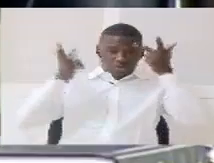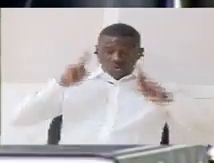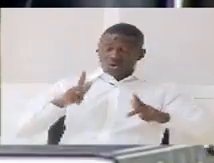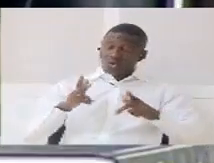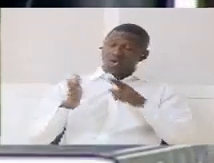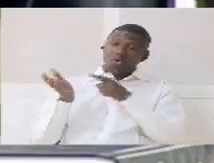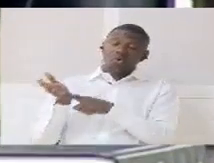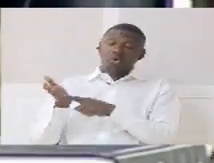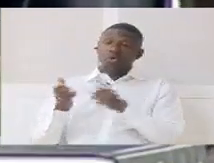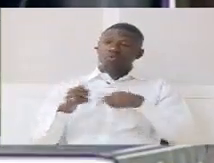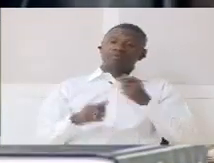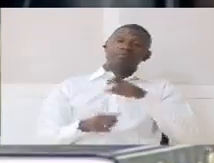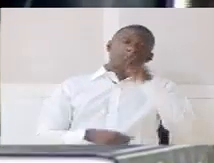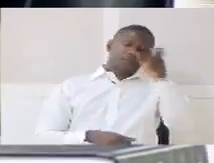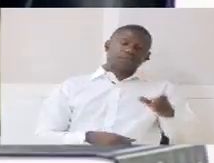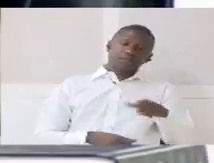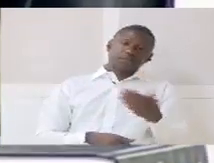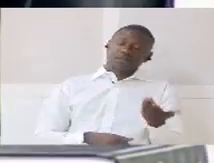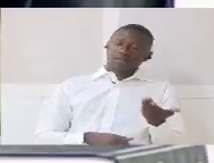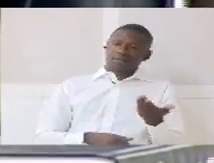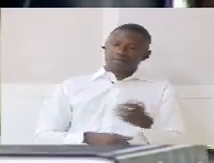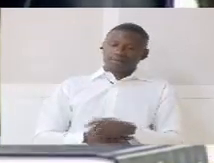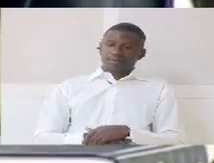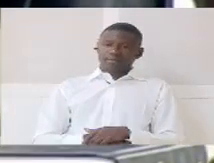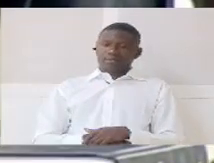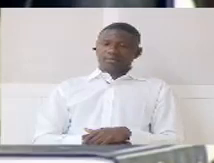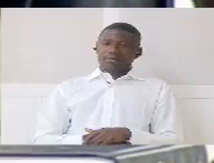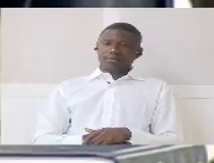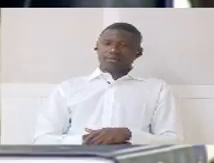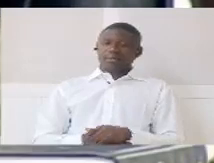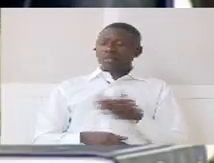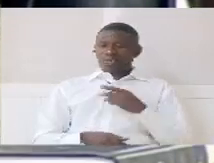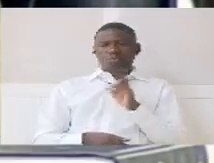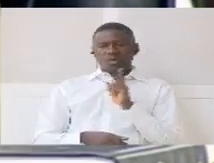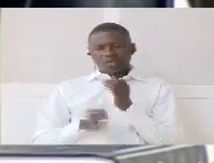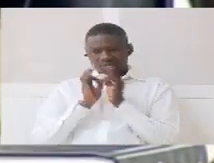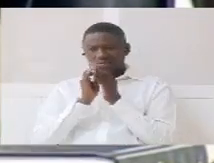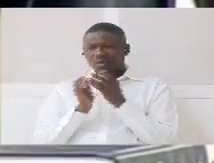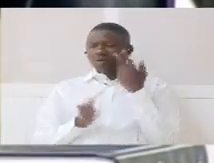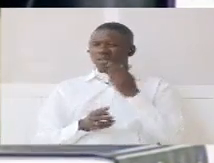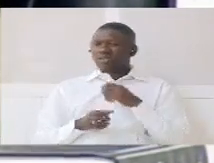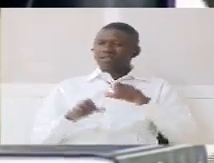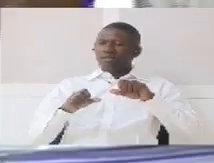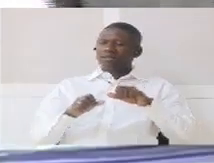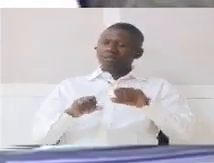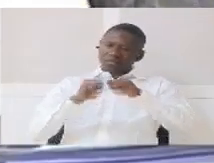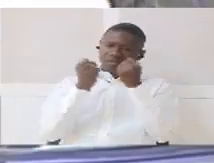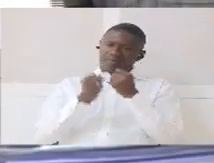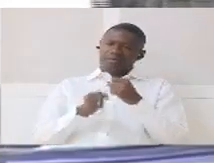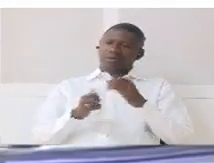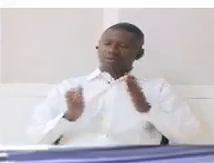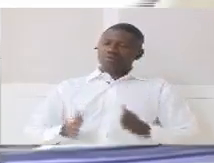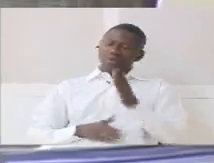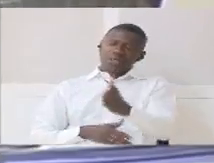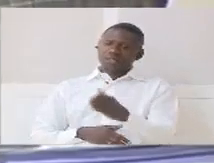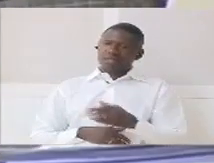Else? Well, I say when there is a gross violation of human rights, the law is silent. Don't talk of the law. There is no kind of. Where did he derive the